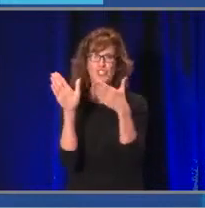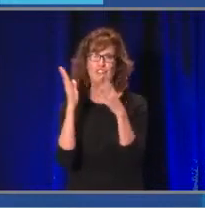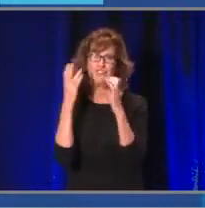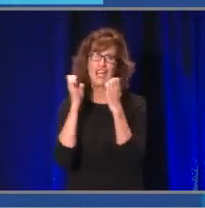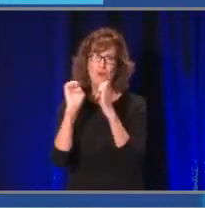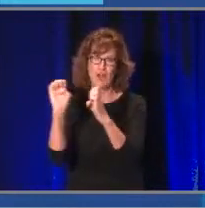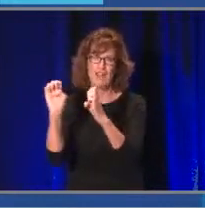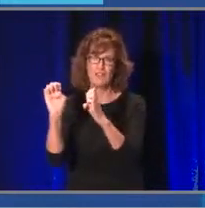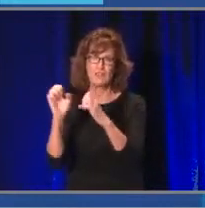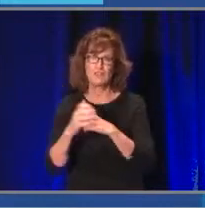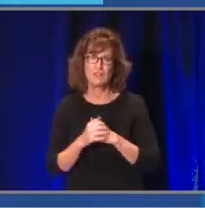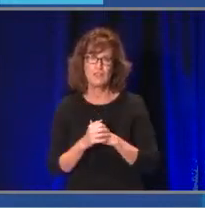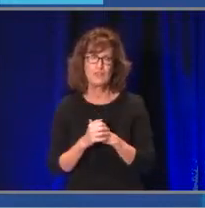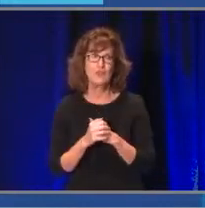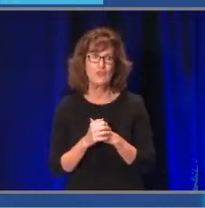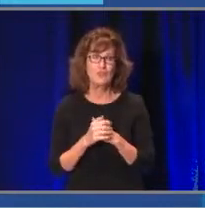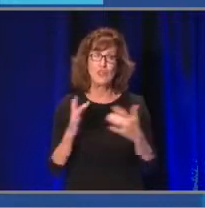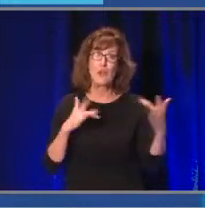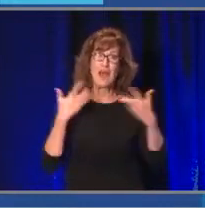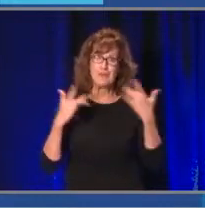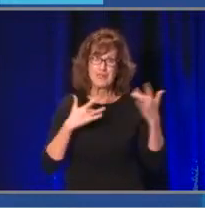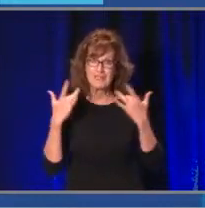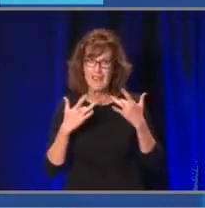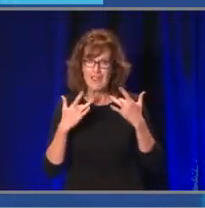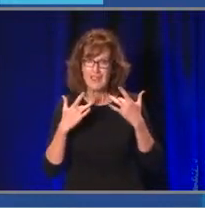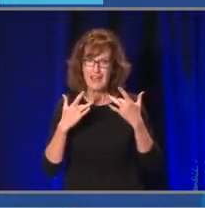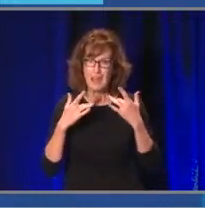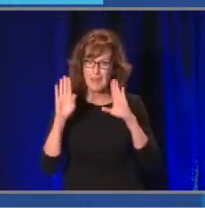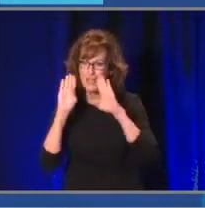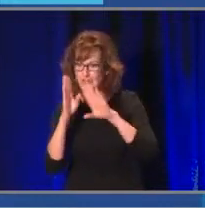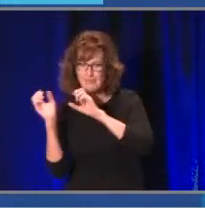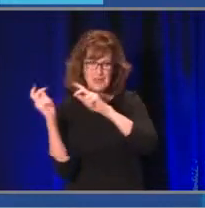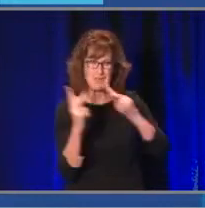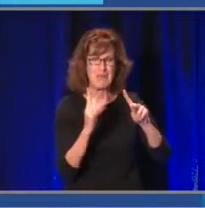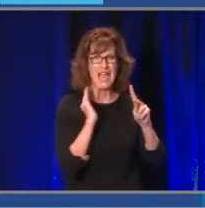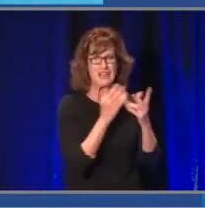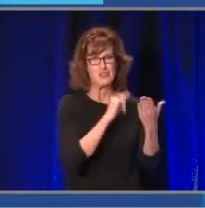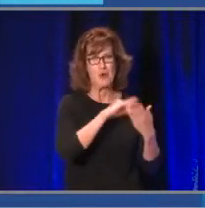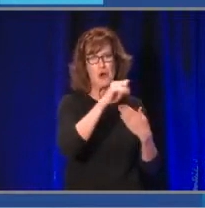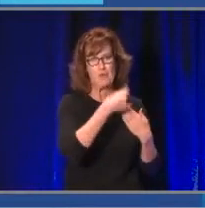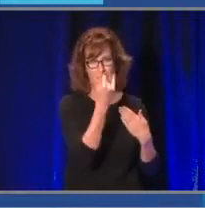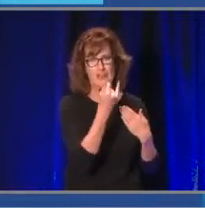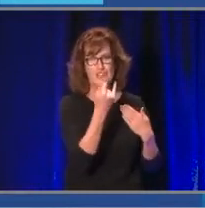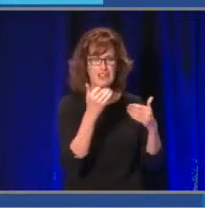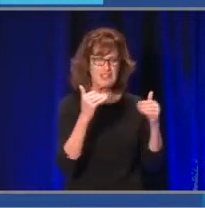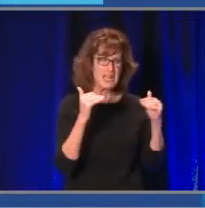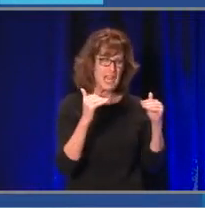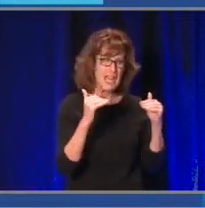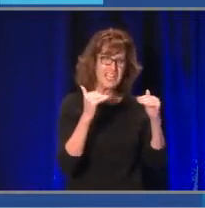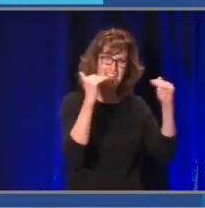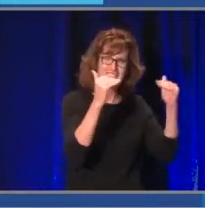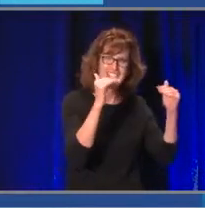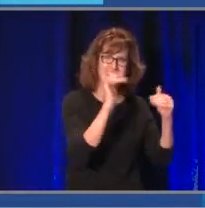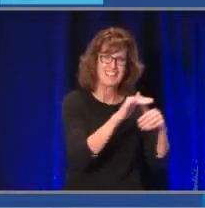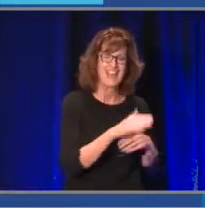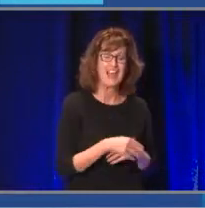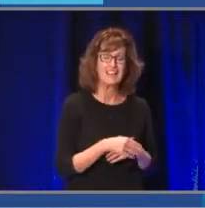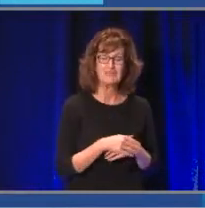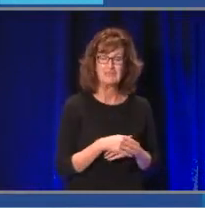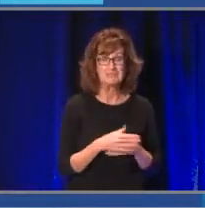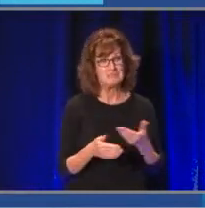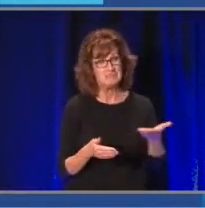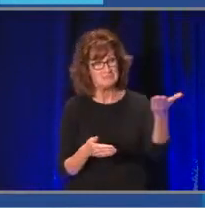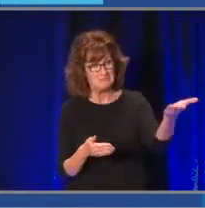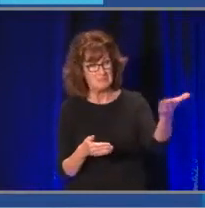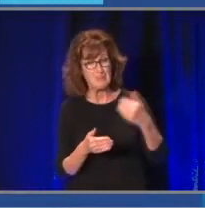initially. So that what I'm excited about is really getting back to that project and moving forward. Kevin?